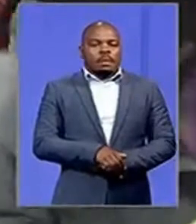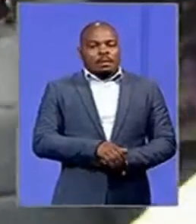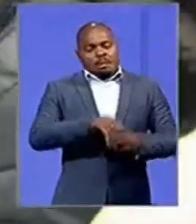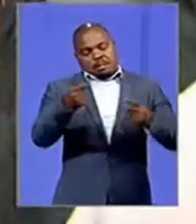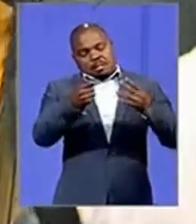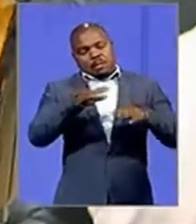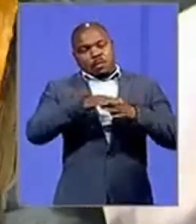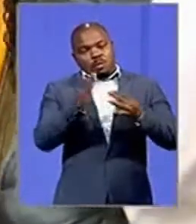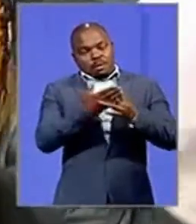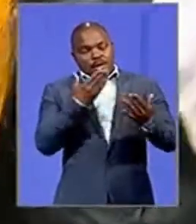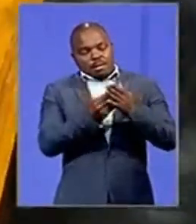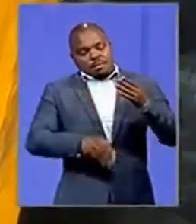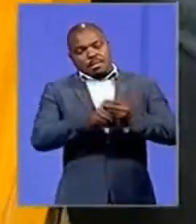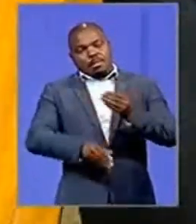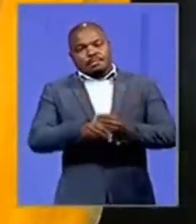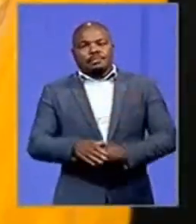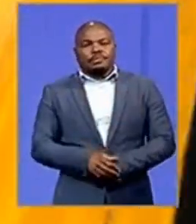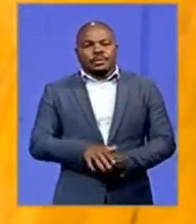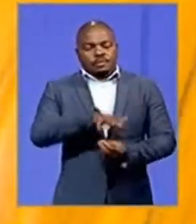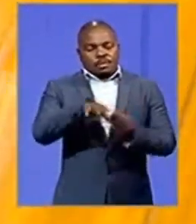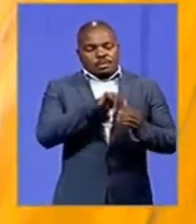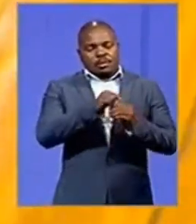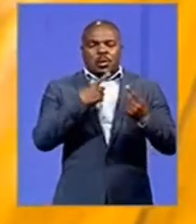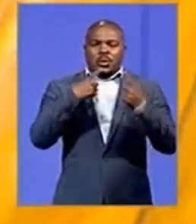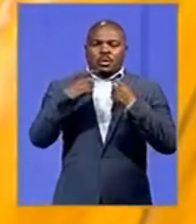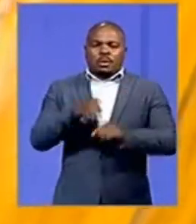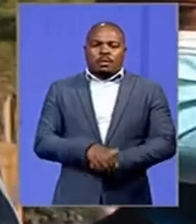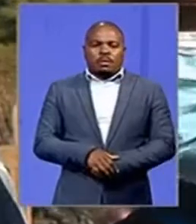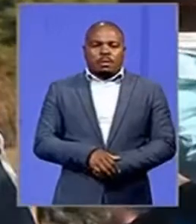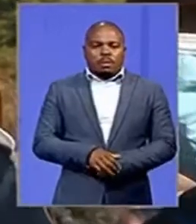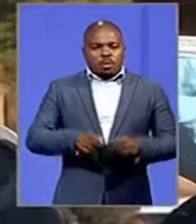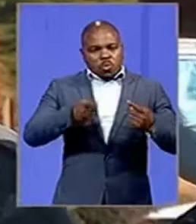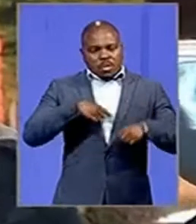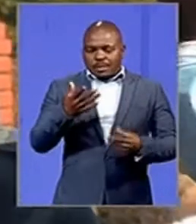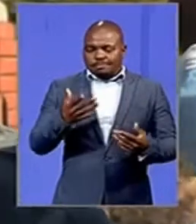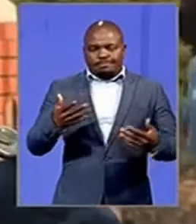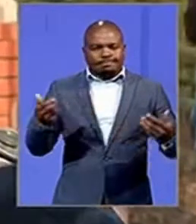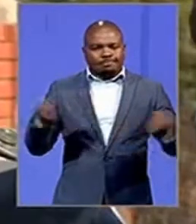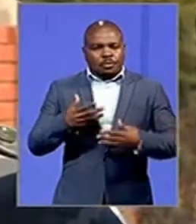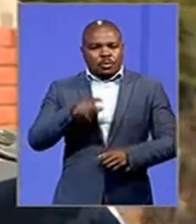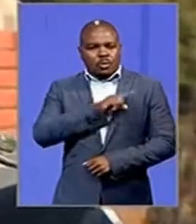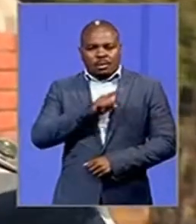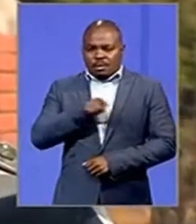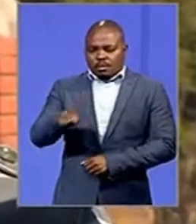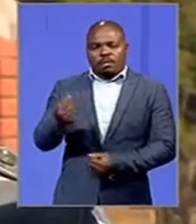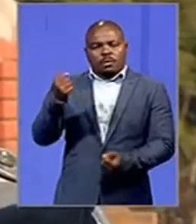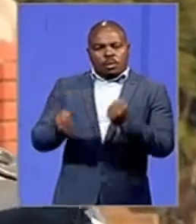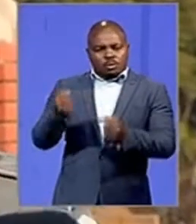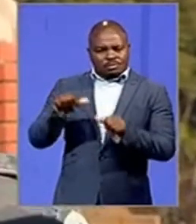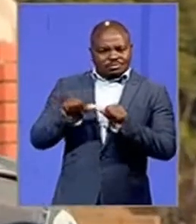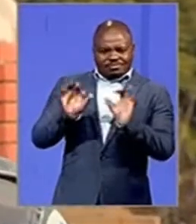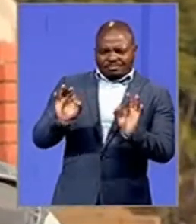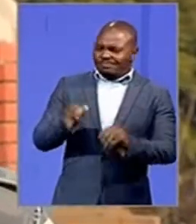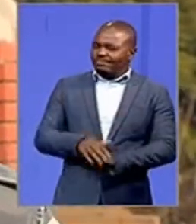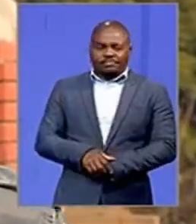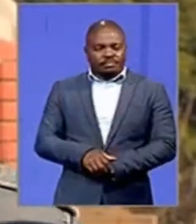ka melato e mengwe. Balapa ba na le ngongorego. We are very dumbfounded about how the courts has dealt with the matter, and